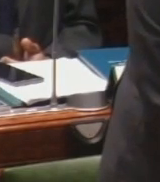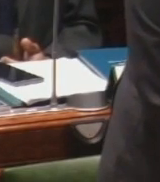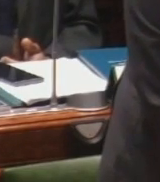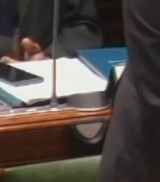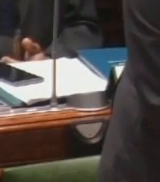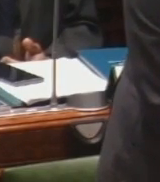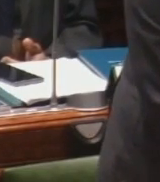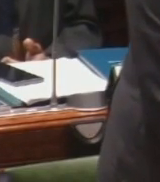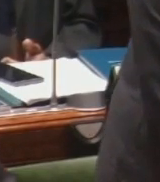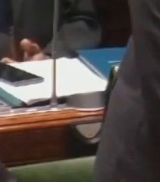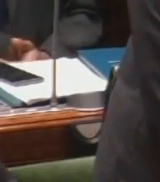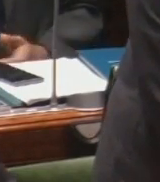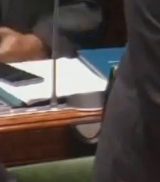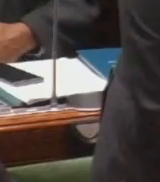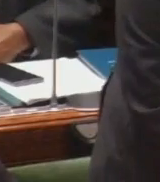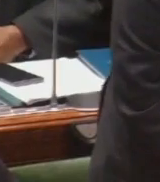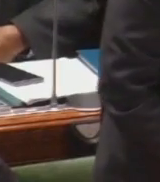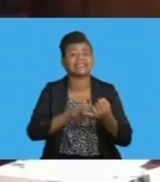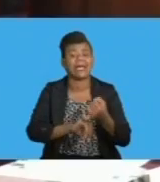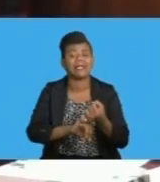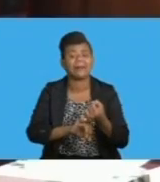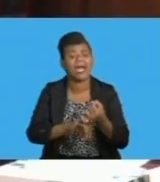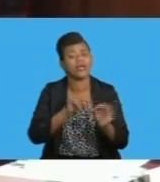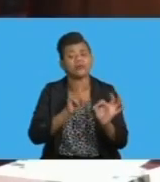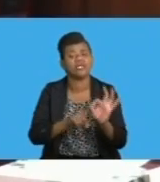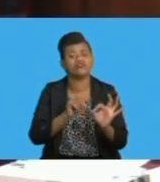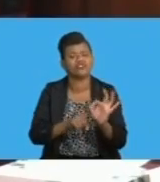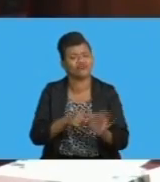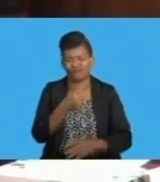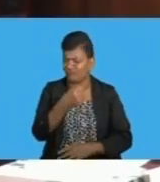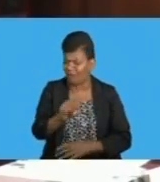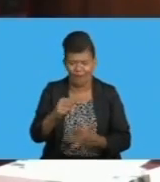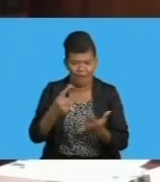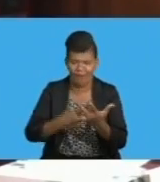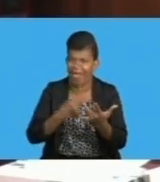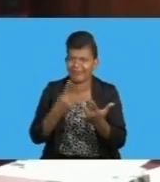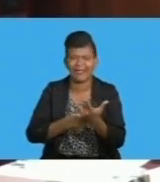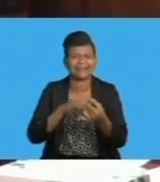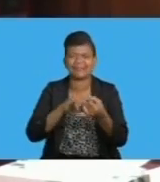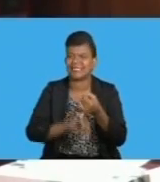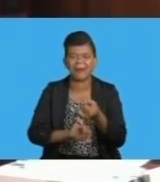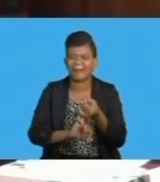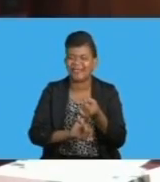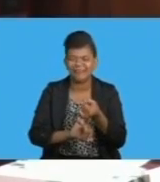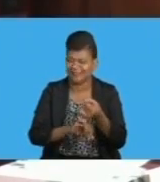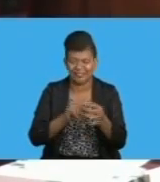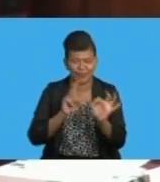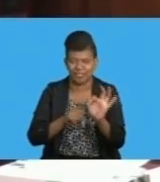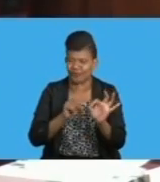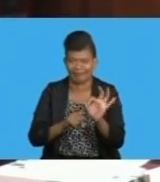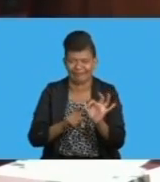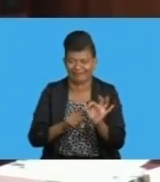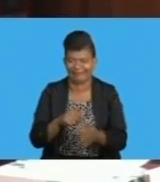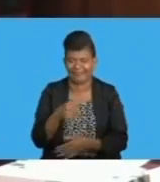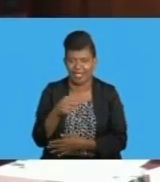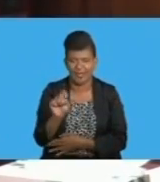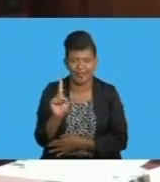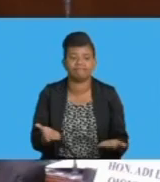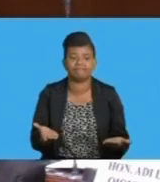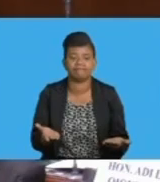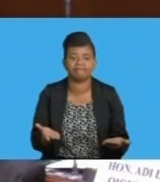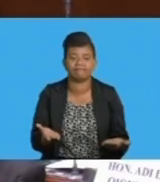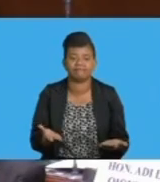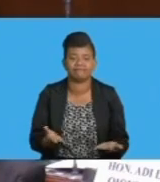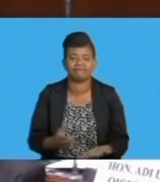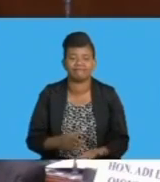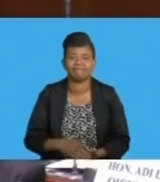the Amendment Regulation 2012. The Speaker today made a ruling telling the Opposition and Business Committee to ensure the laws and